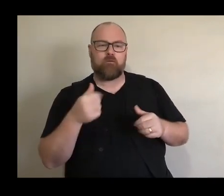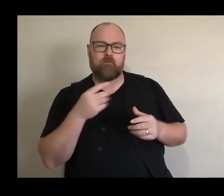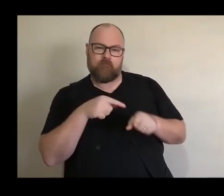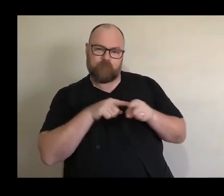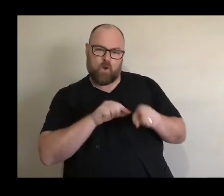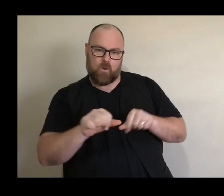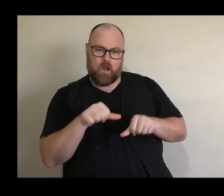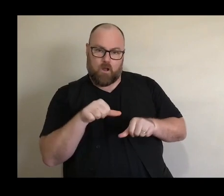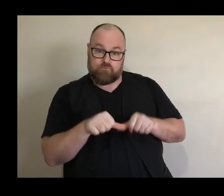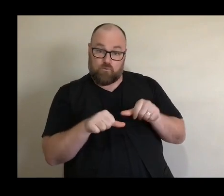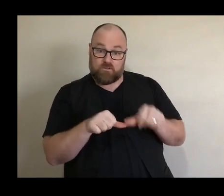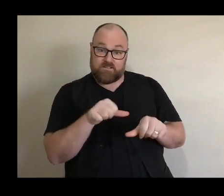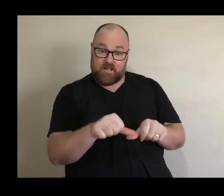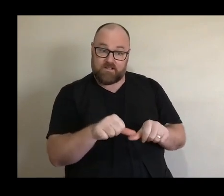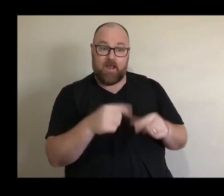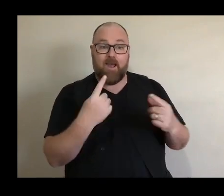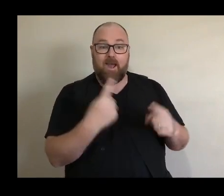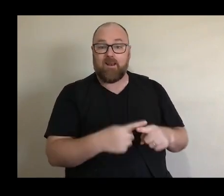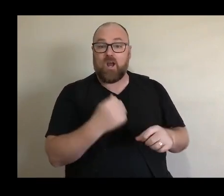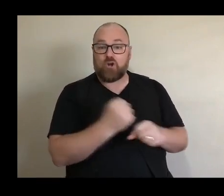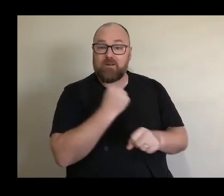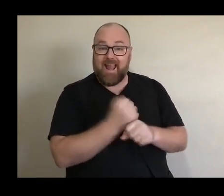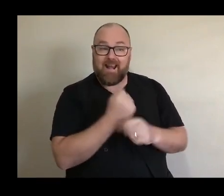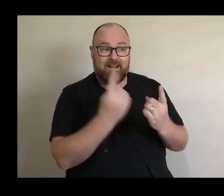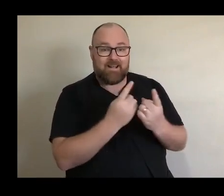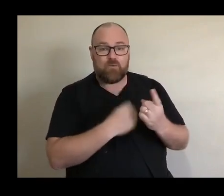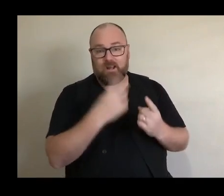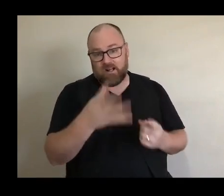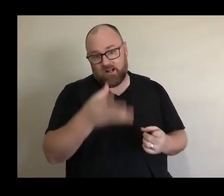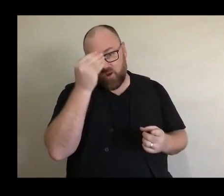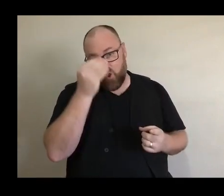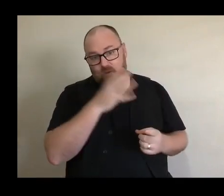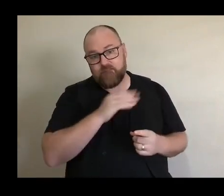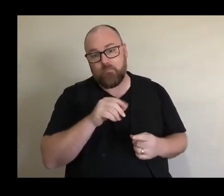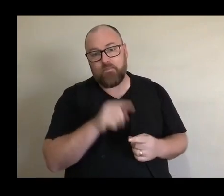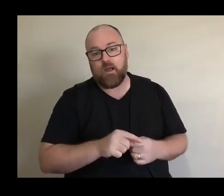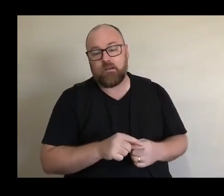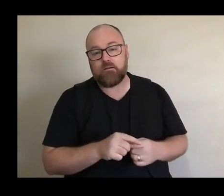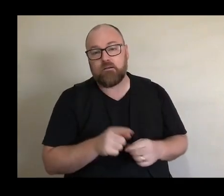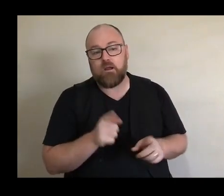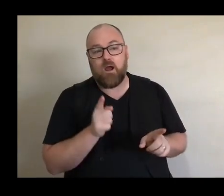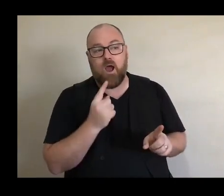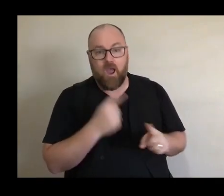objects that I think we can learn something from and be reflective with.